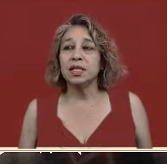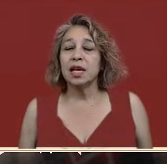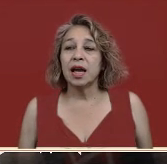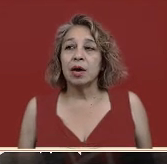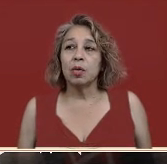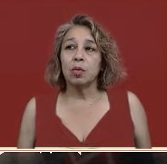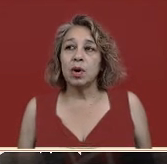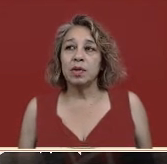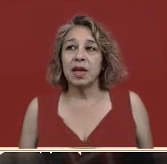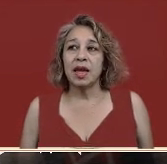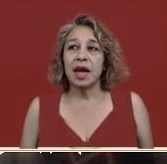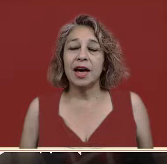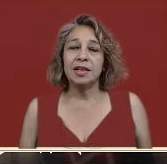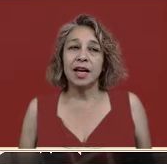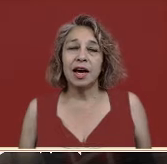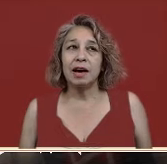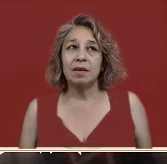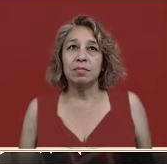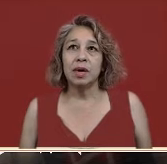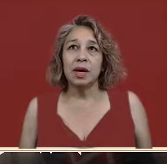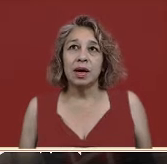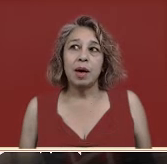was where they had